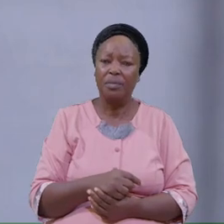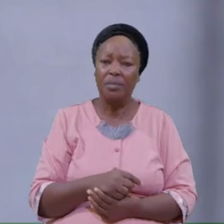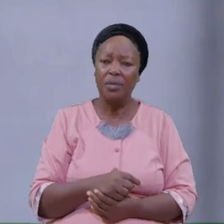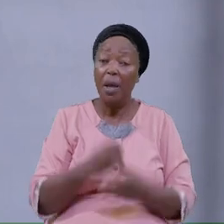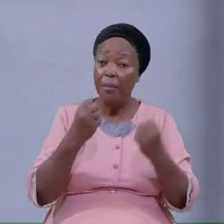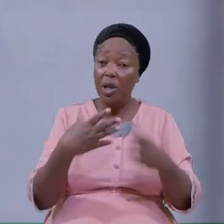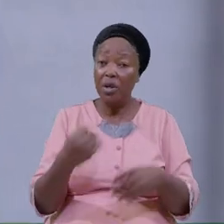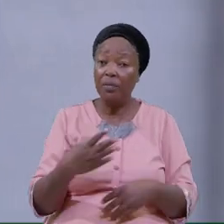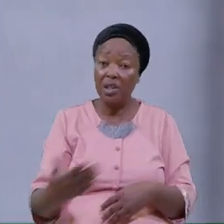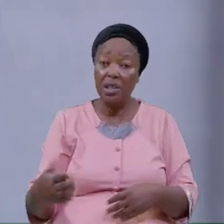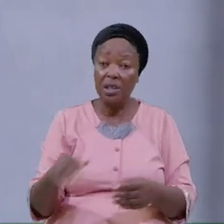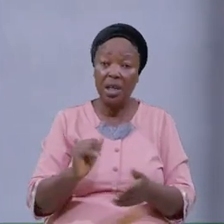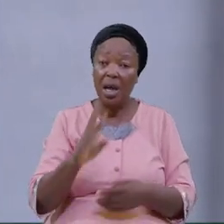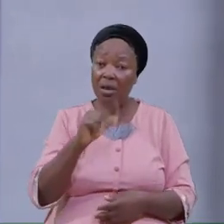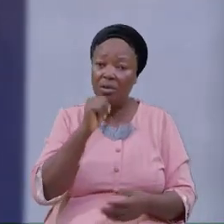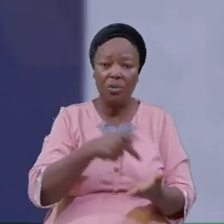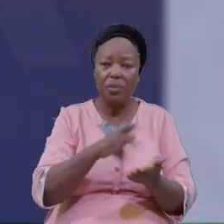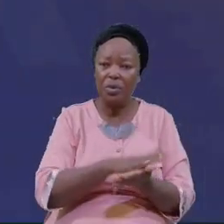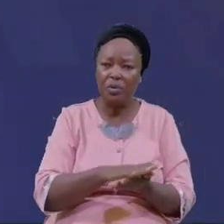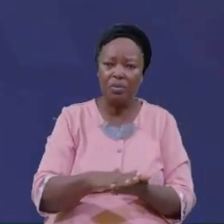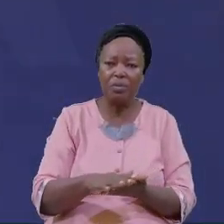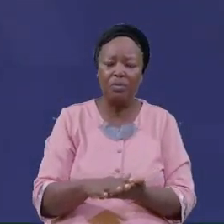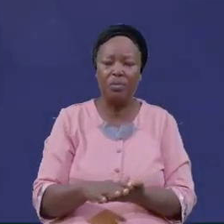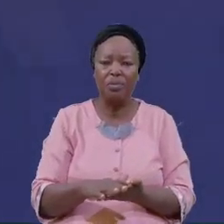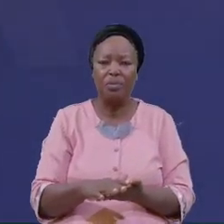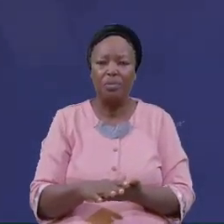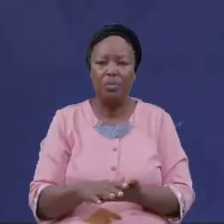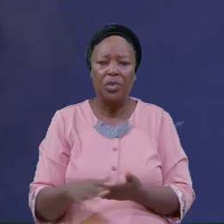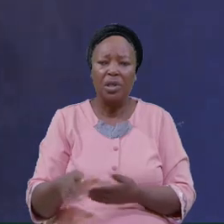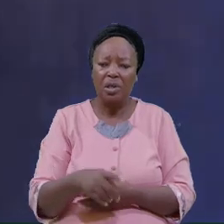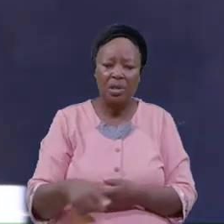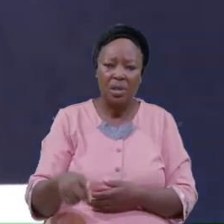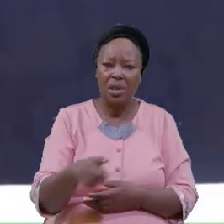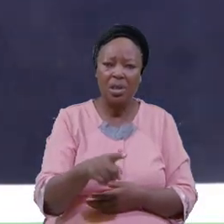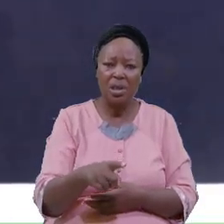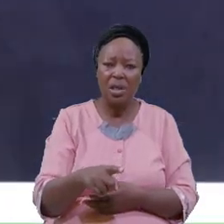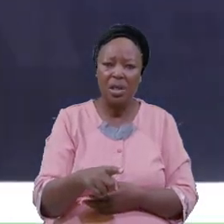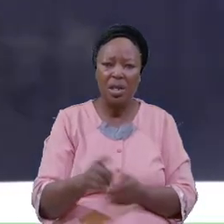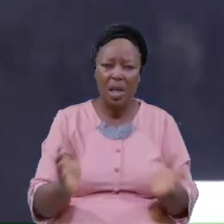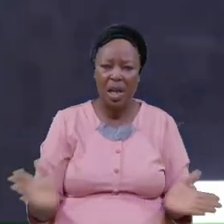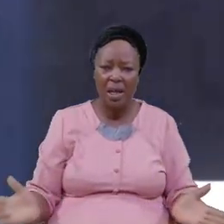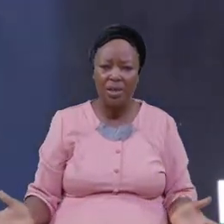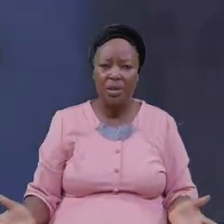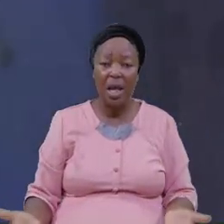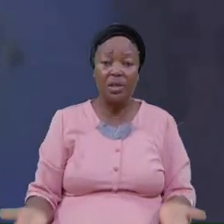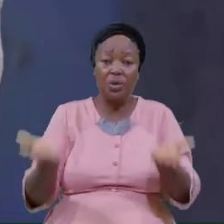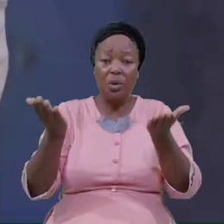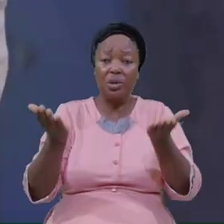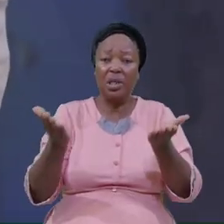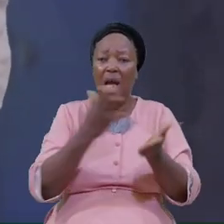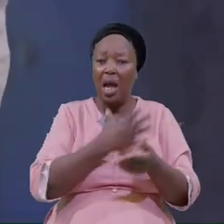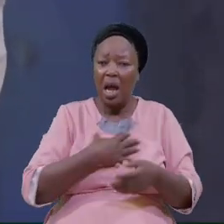not c'est ça, ça nous pensons, tout cela n'est pas pur. They glorify and bring to the